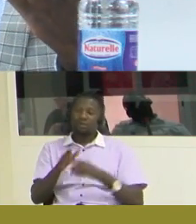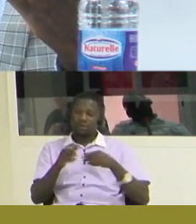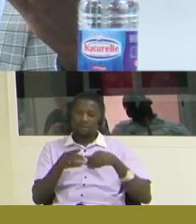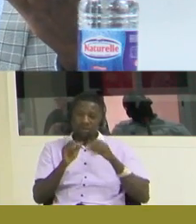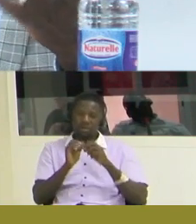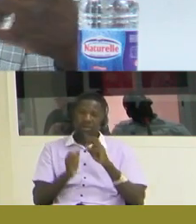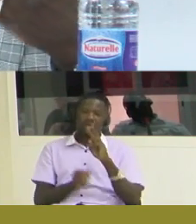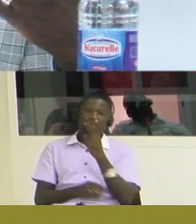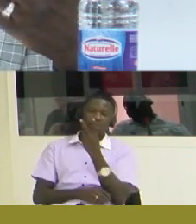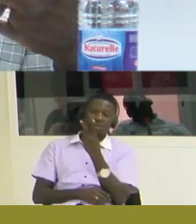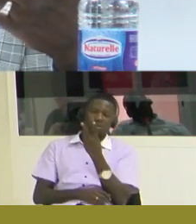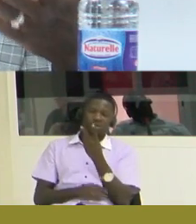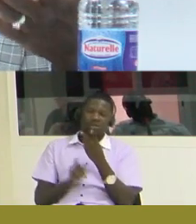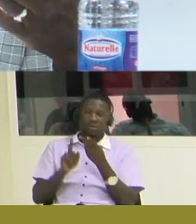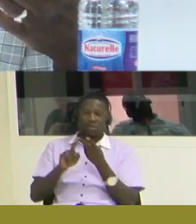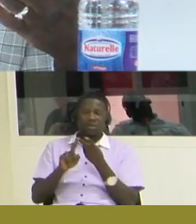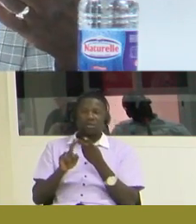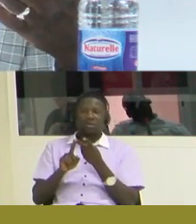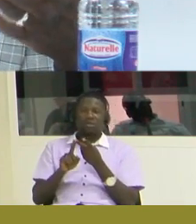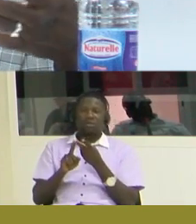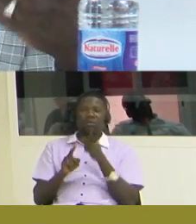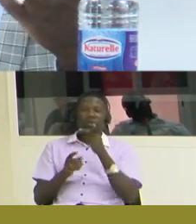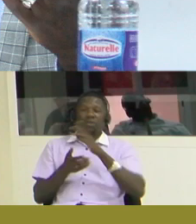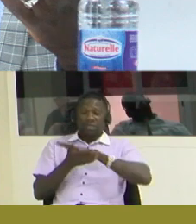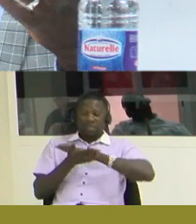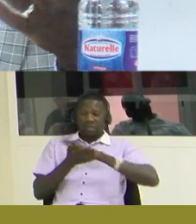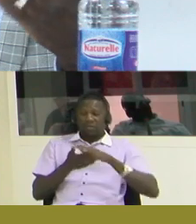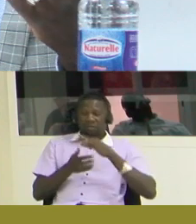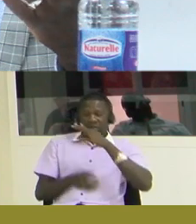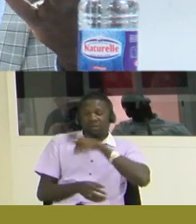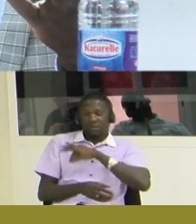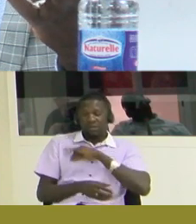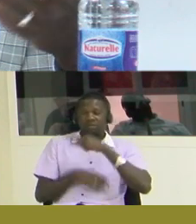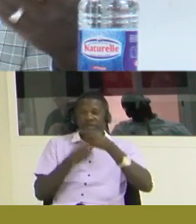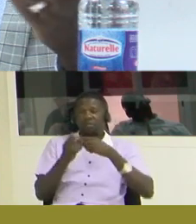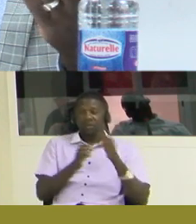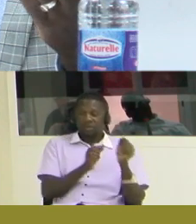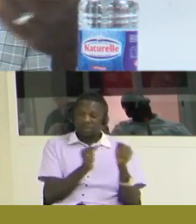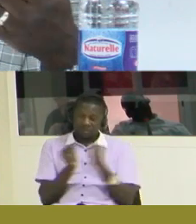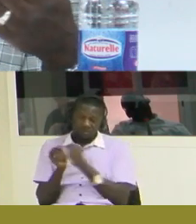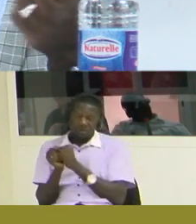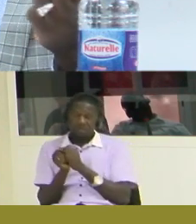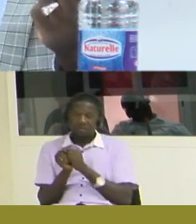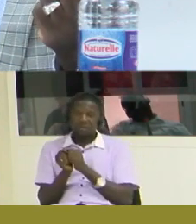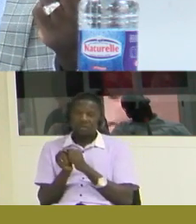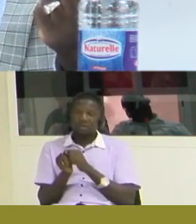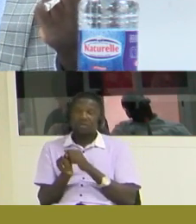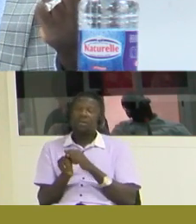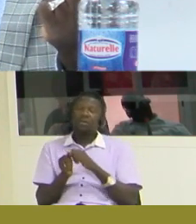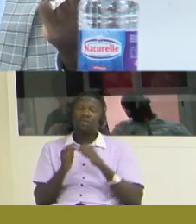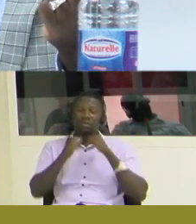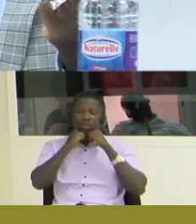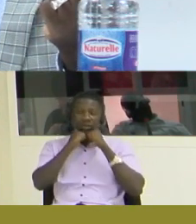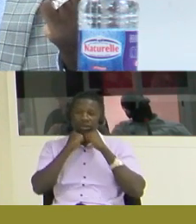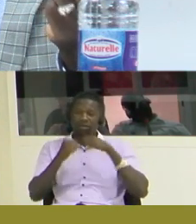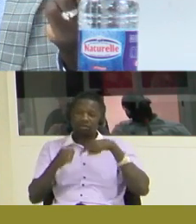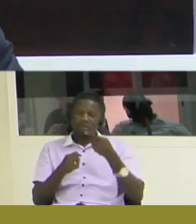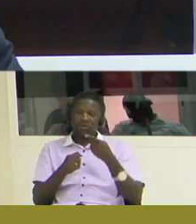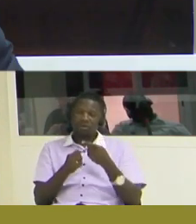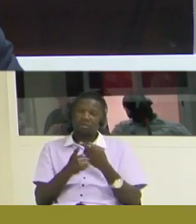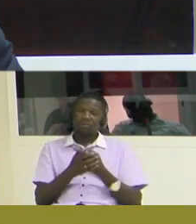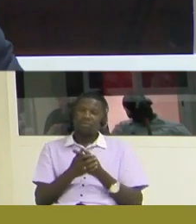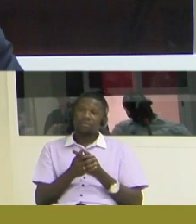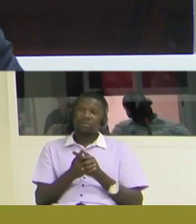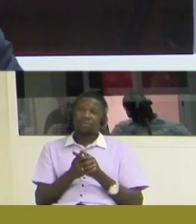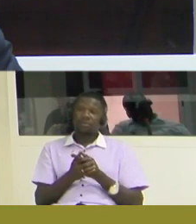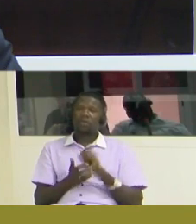purpose you clearly benefited from the removal of Sunnis a volley from the scene didn't you and what you mean